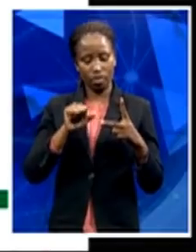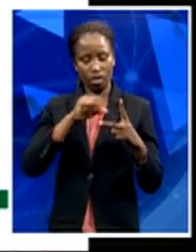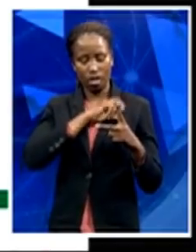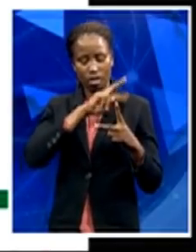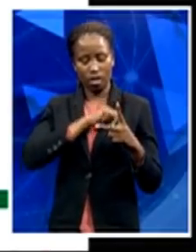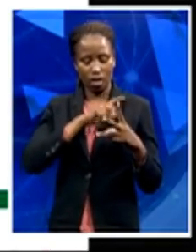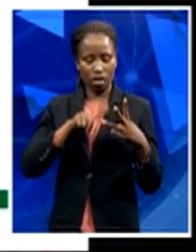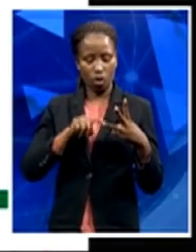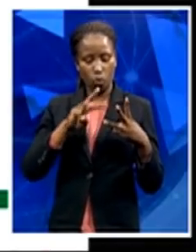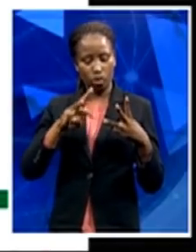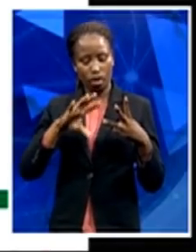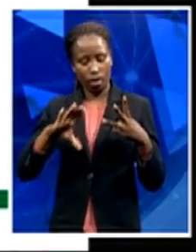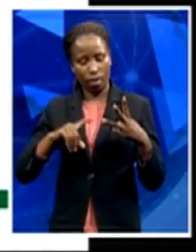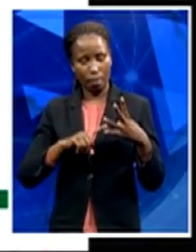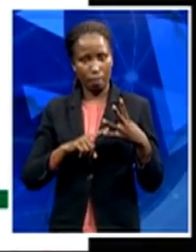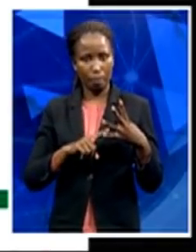and